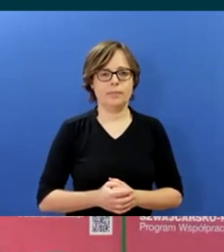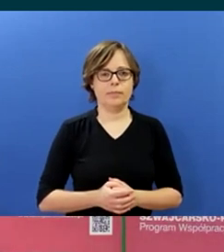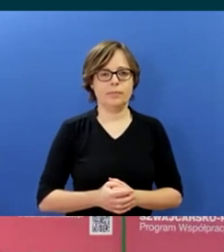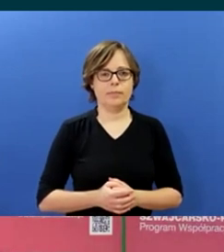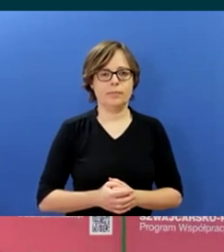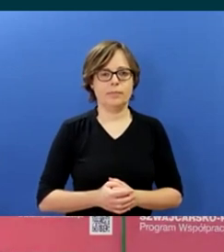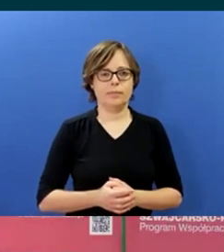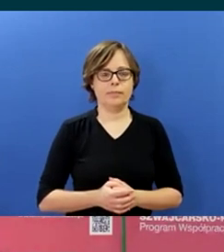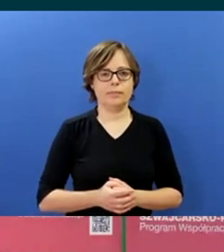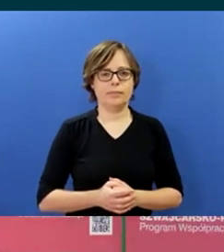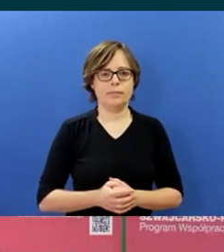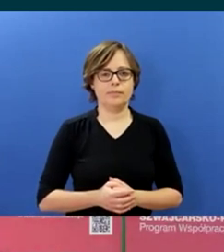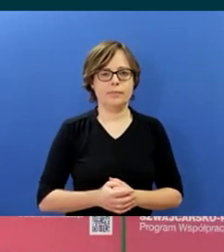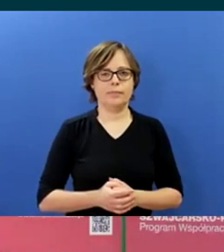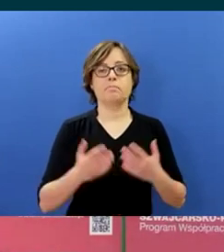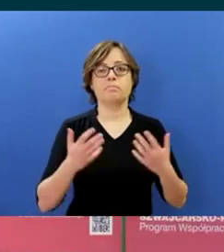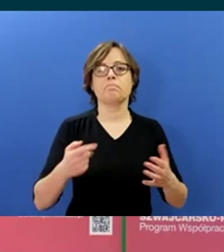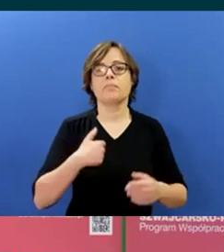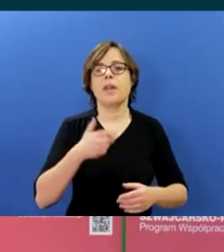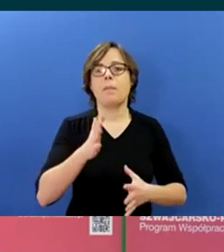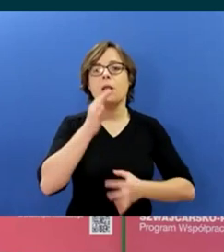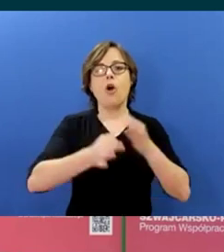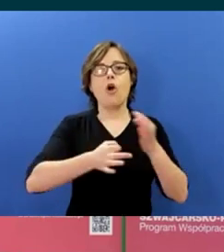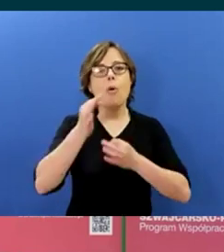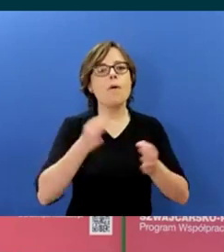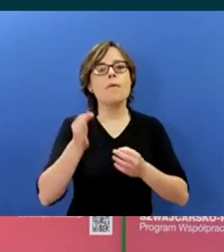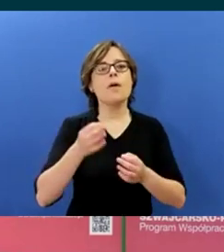our Swiss Alps that we try to keep clean.